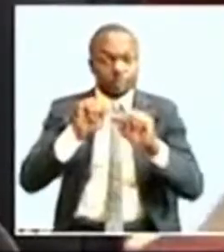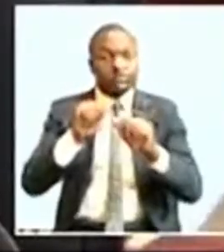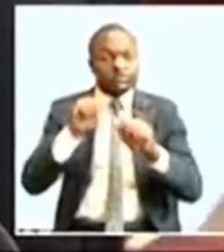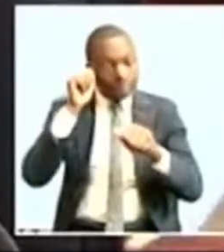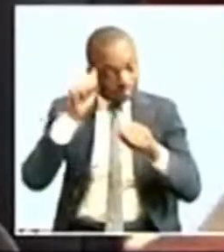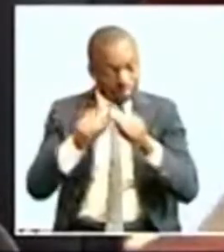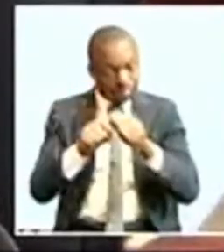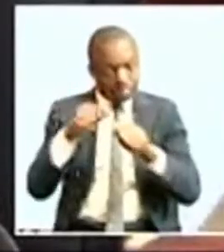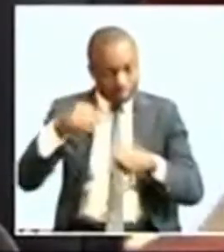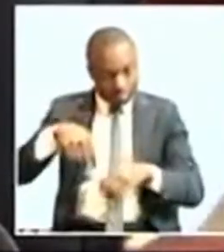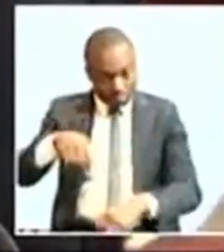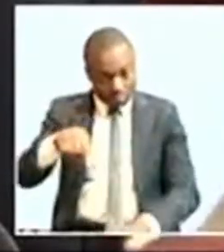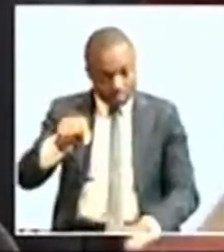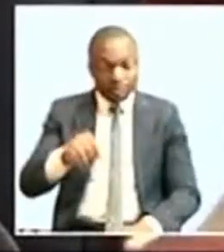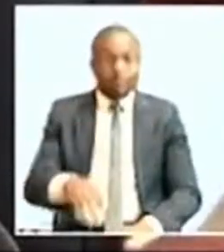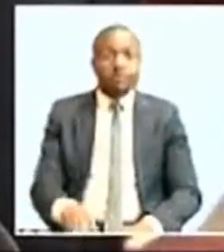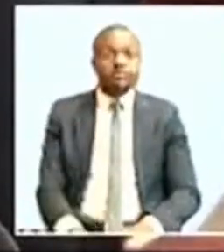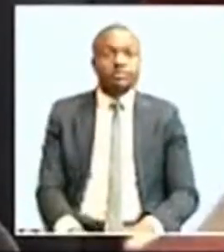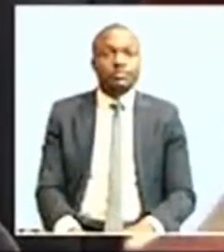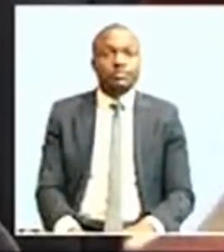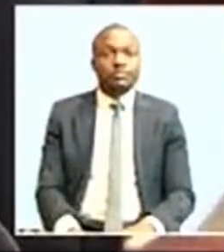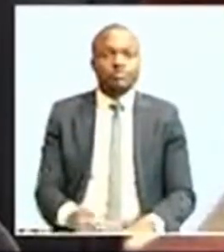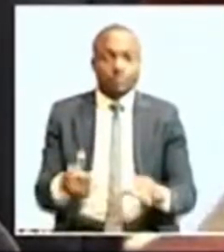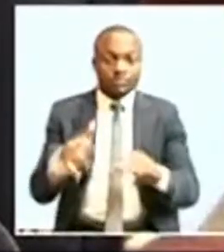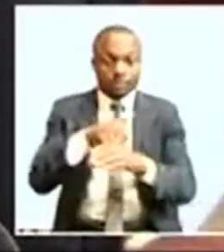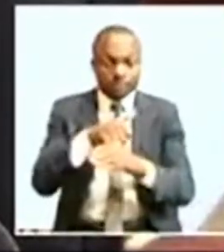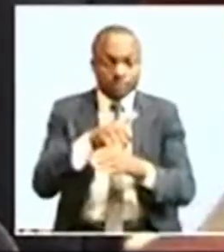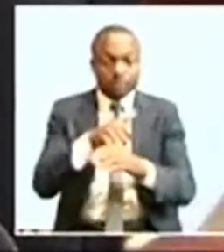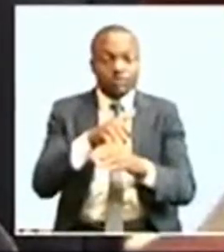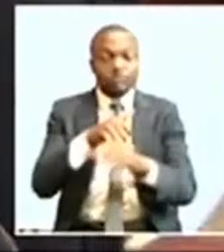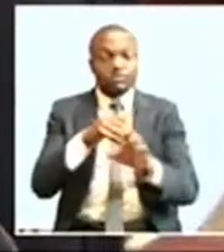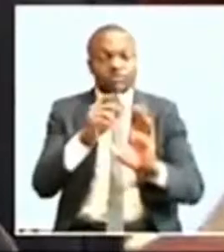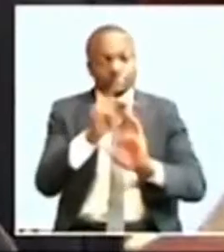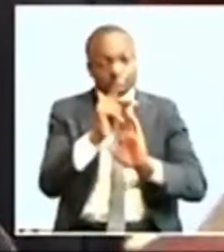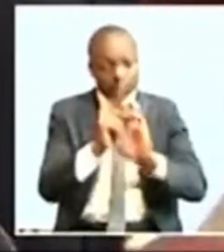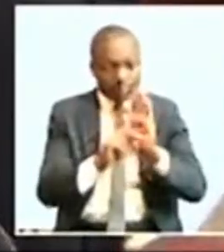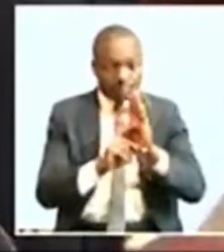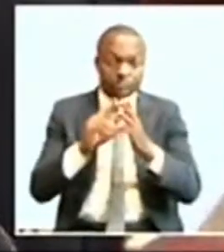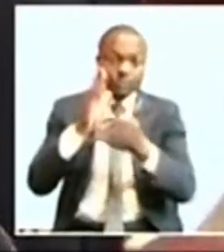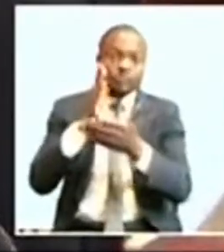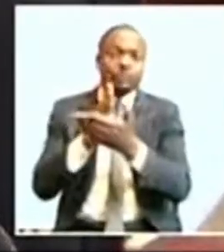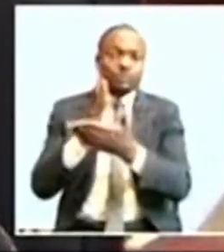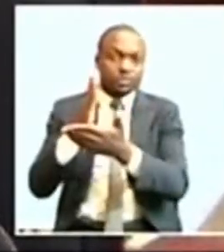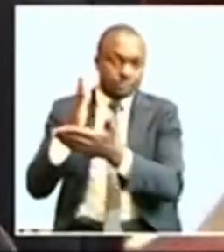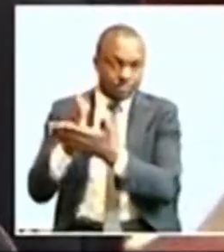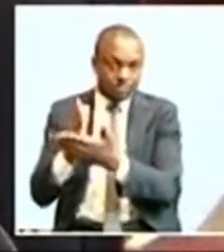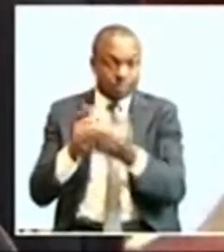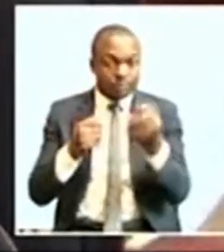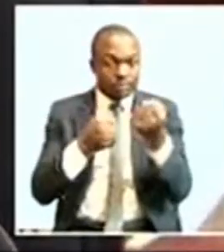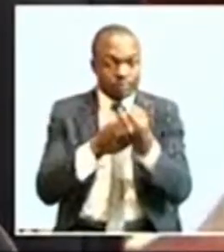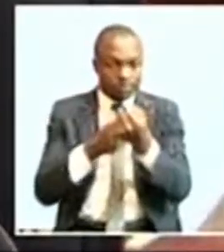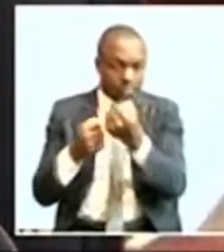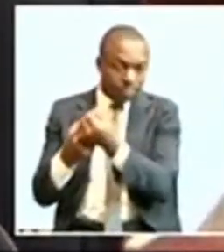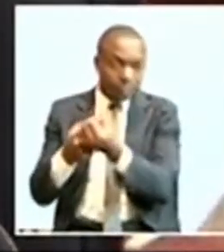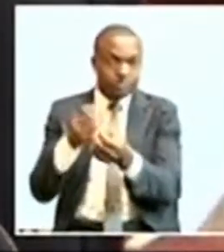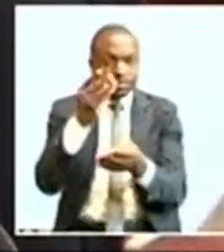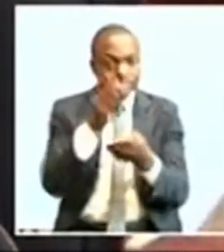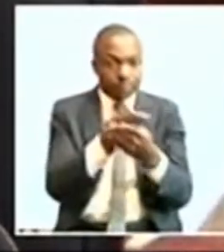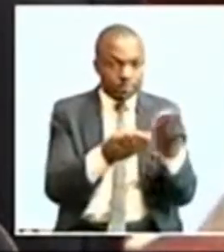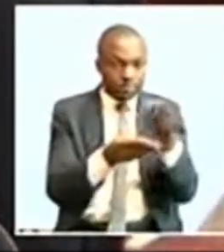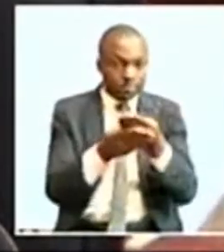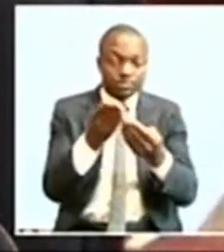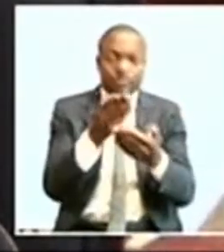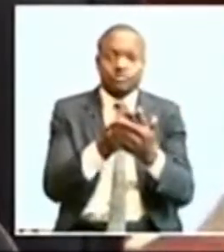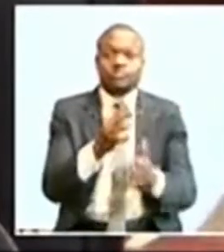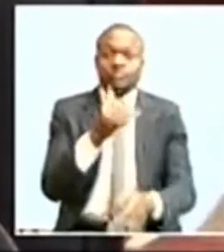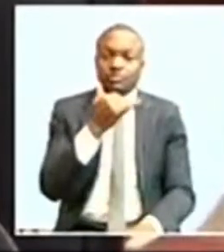focus on sustainability, which includes provisions that prohibit the subsidies that contribute to